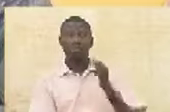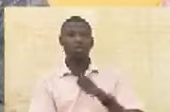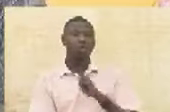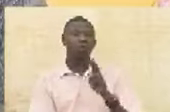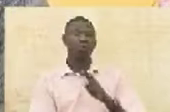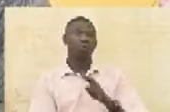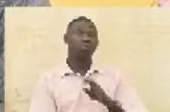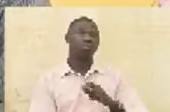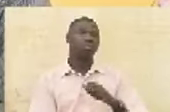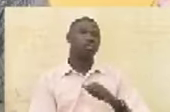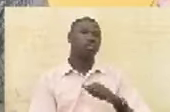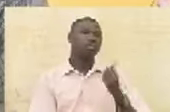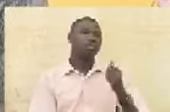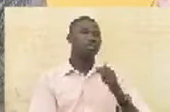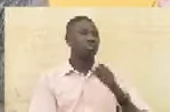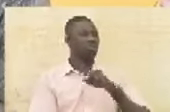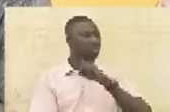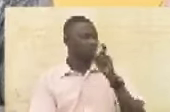questions,